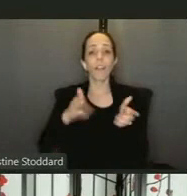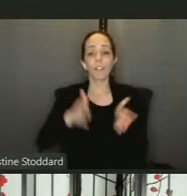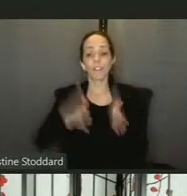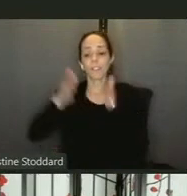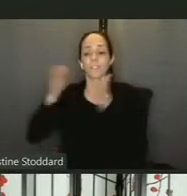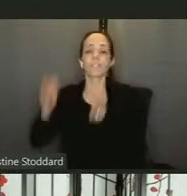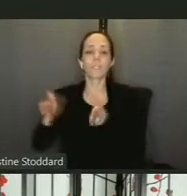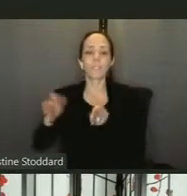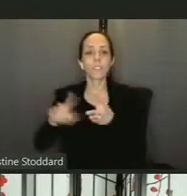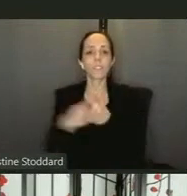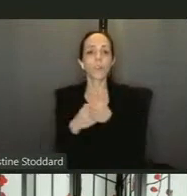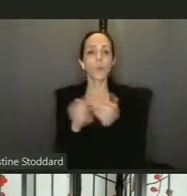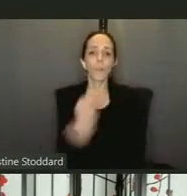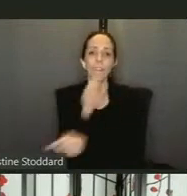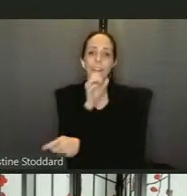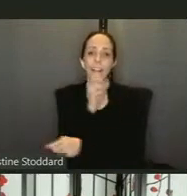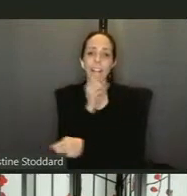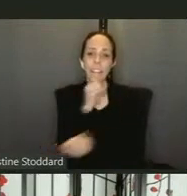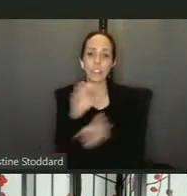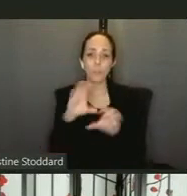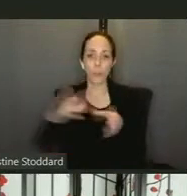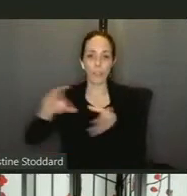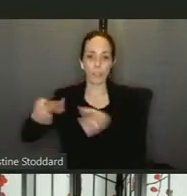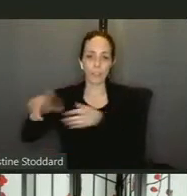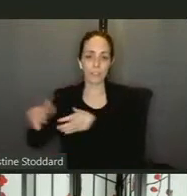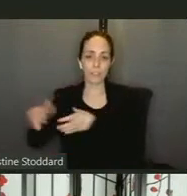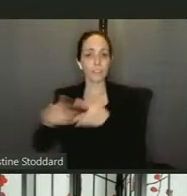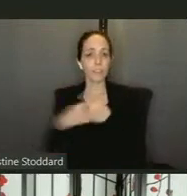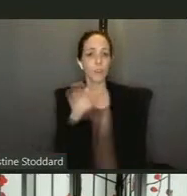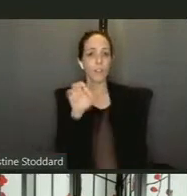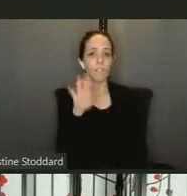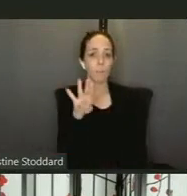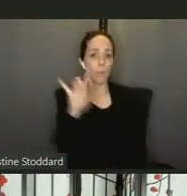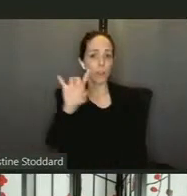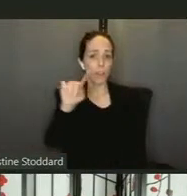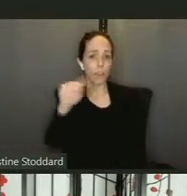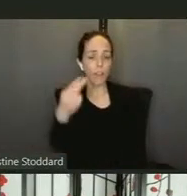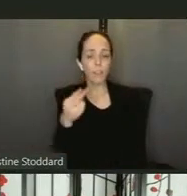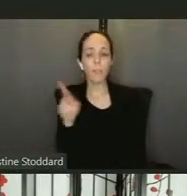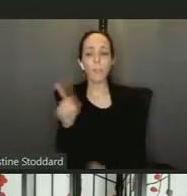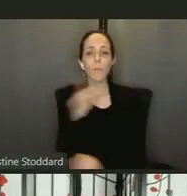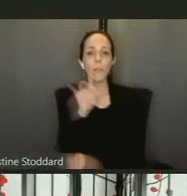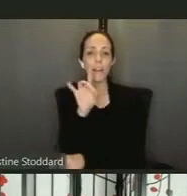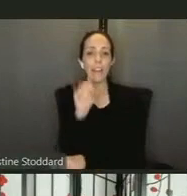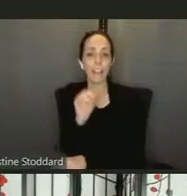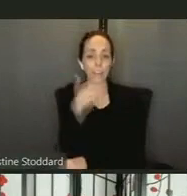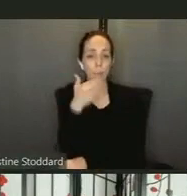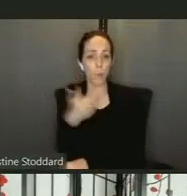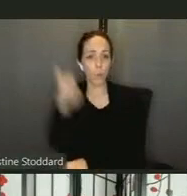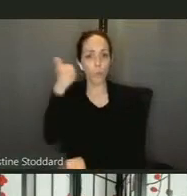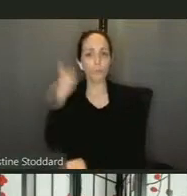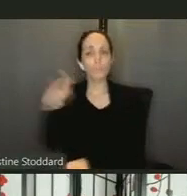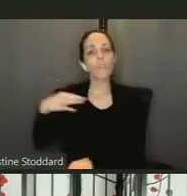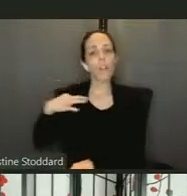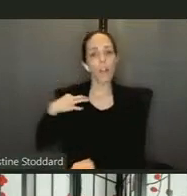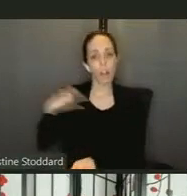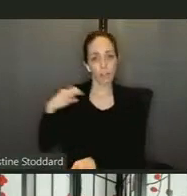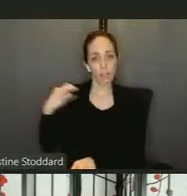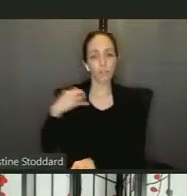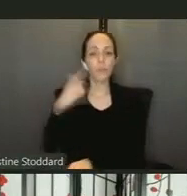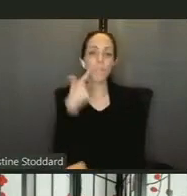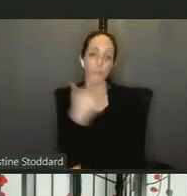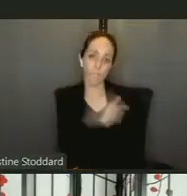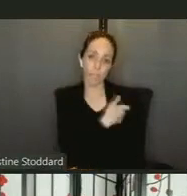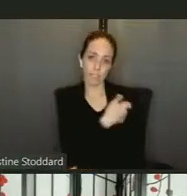beginning February 8th, folks that are 80 and older will be able to, will be eligible for